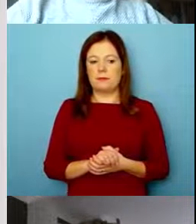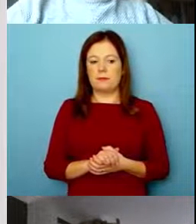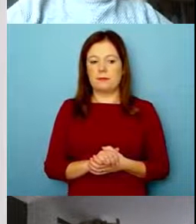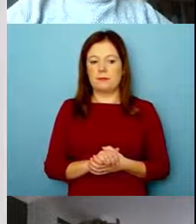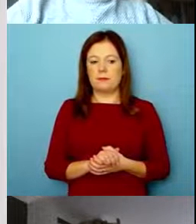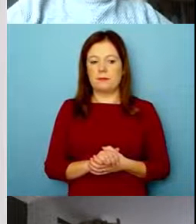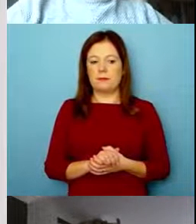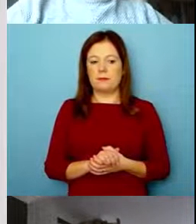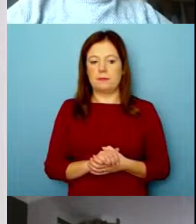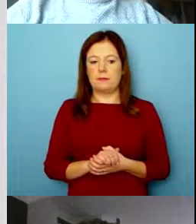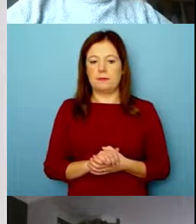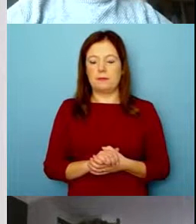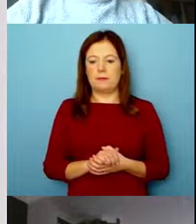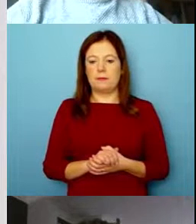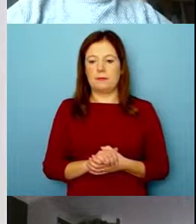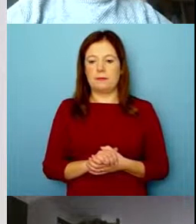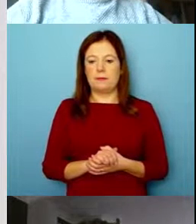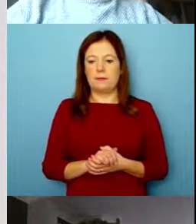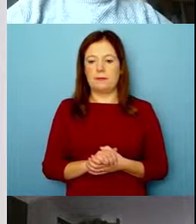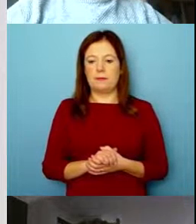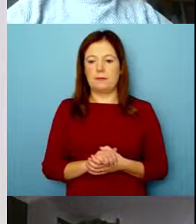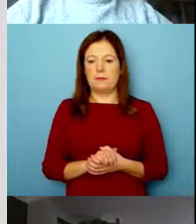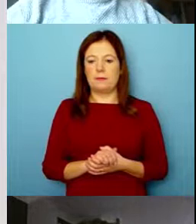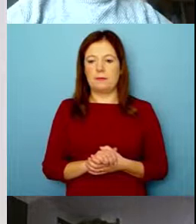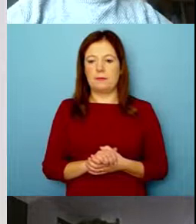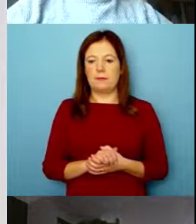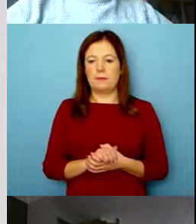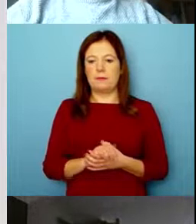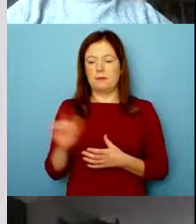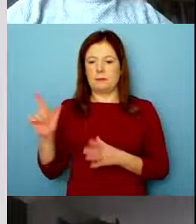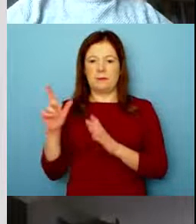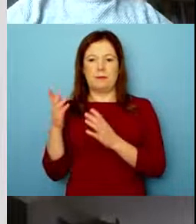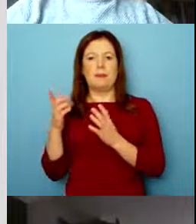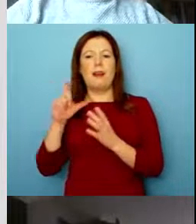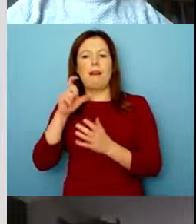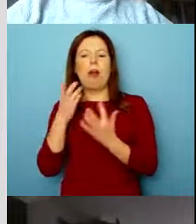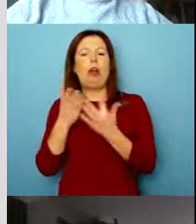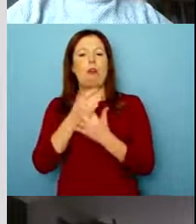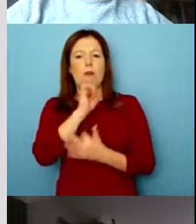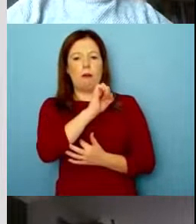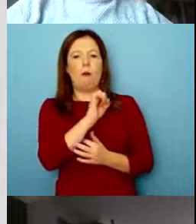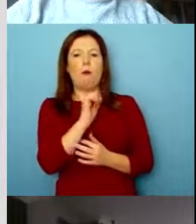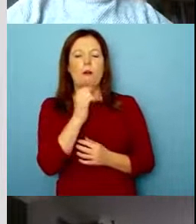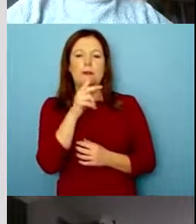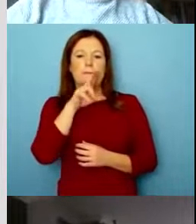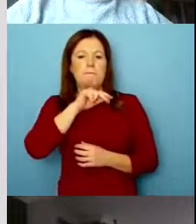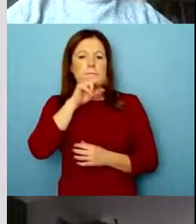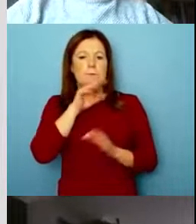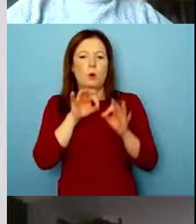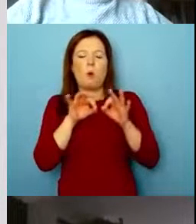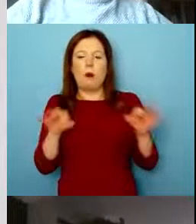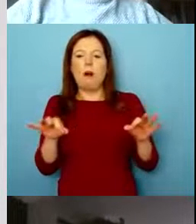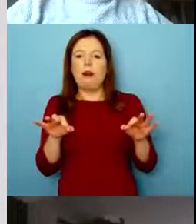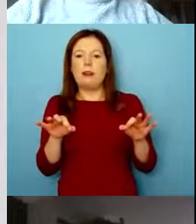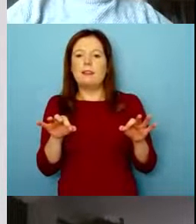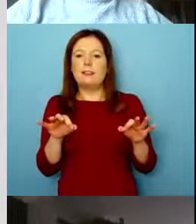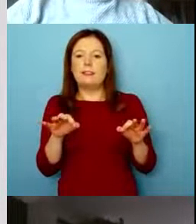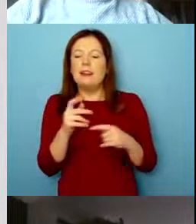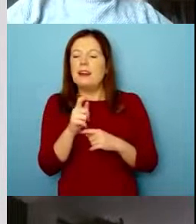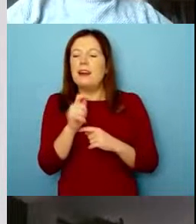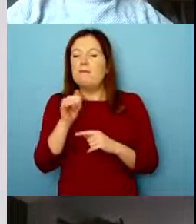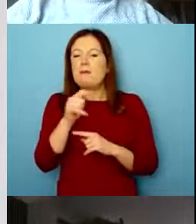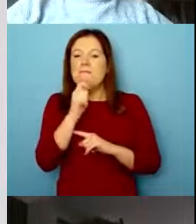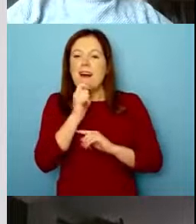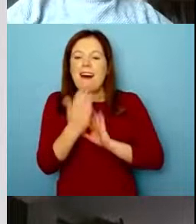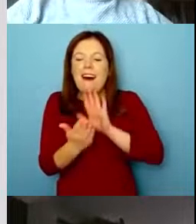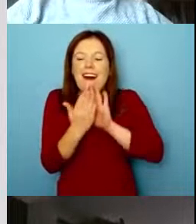zoom it in a little bit more. Olivia, your audio is a bit faint. Okay, I'll try and... You could move closer to your mic, thank